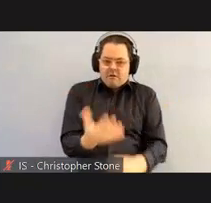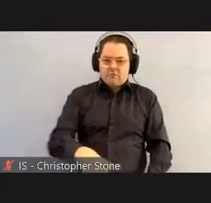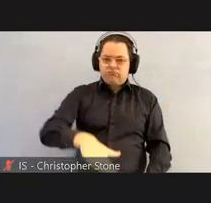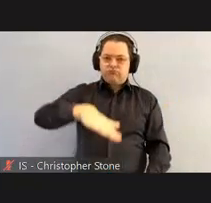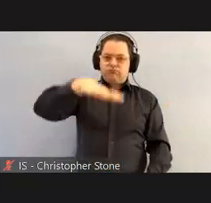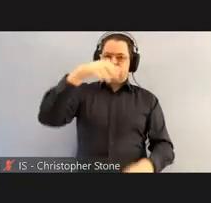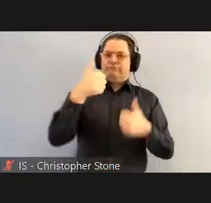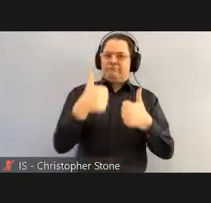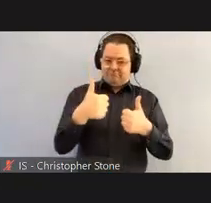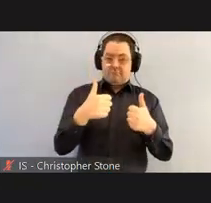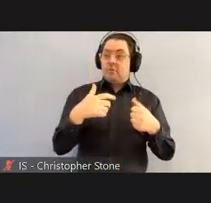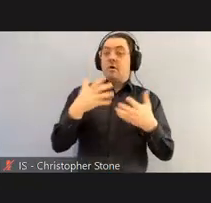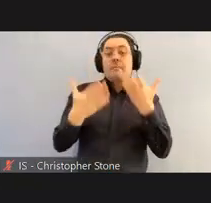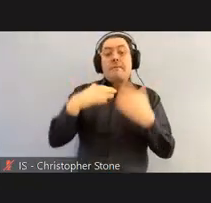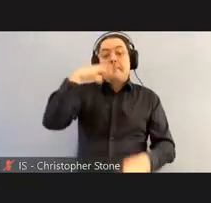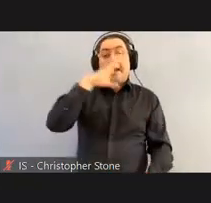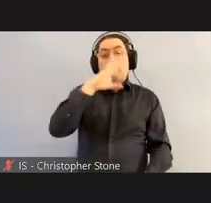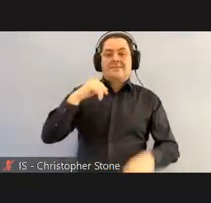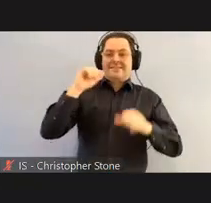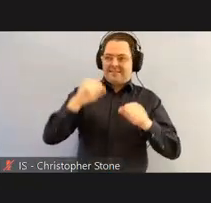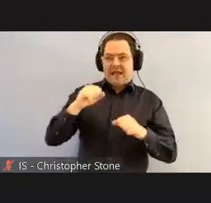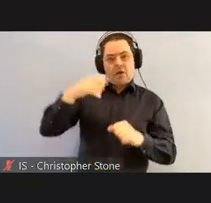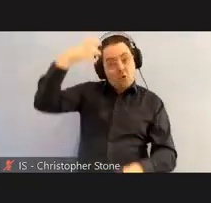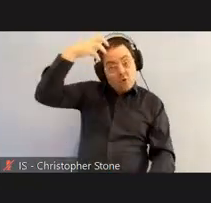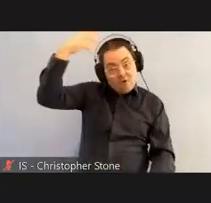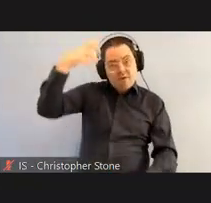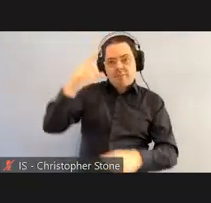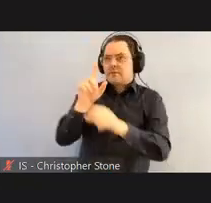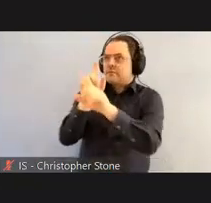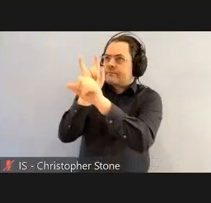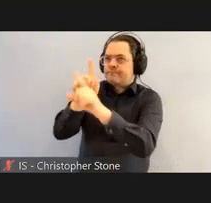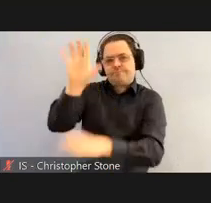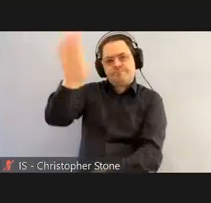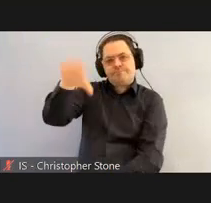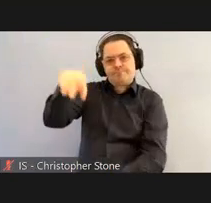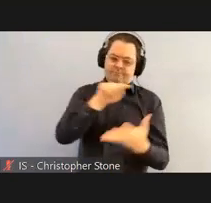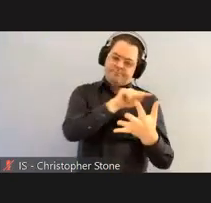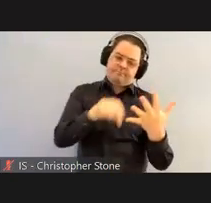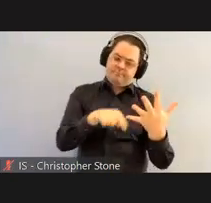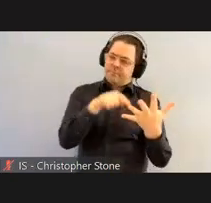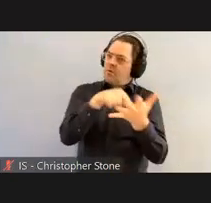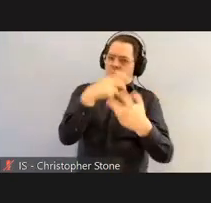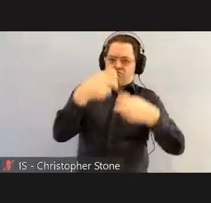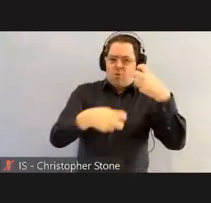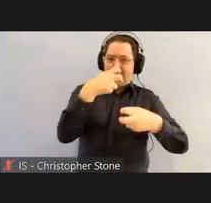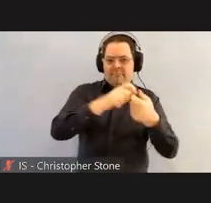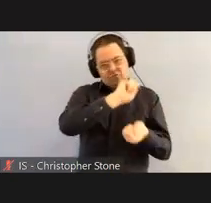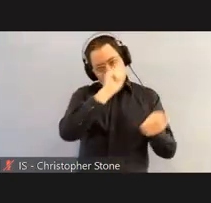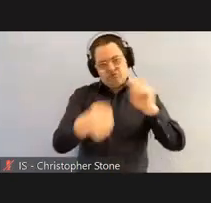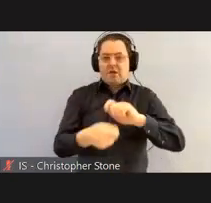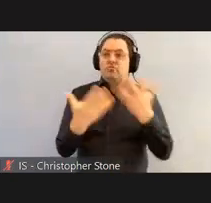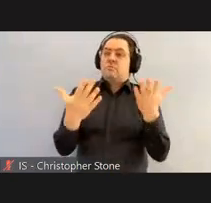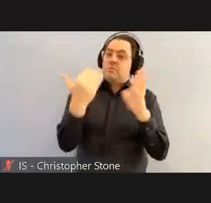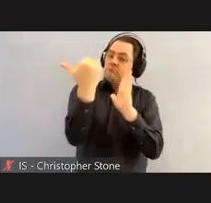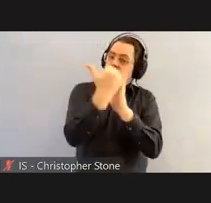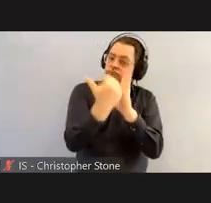to government, to speak to the policymakers? How can we advocate for these deaf children so that they can access services as